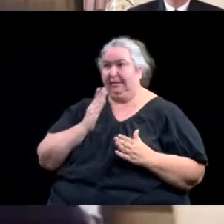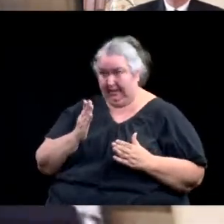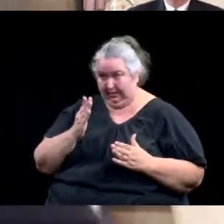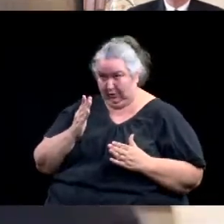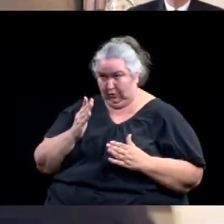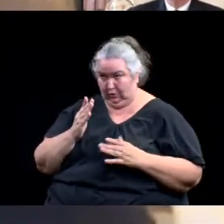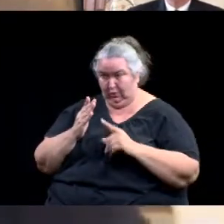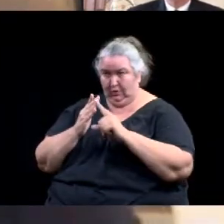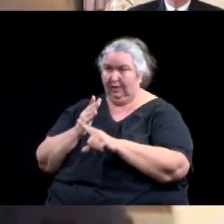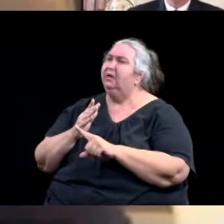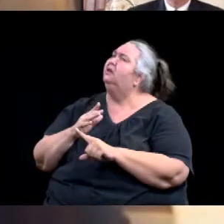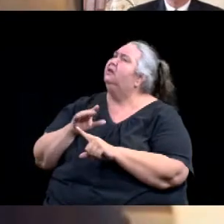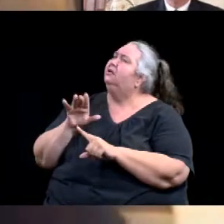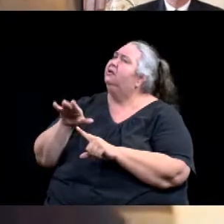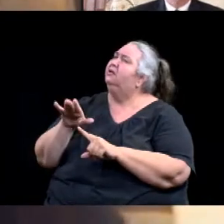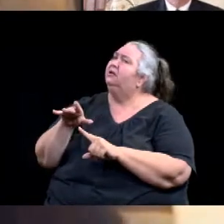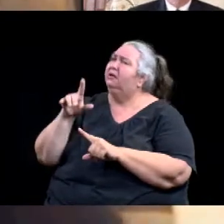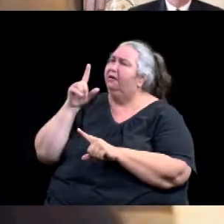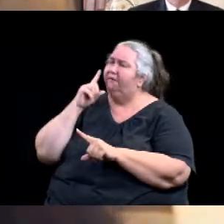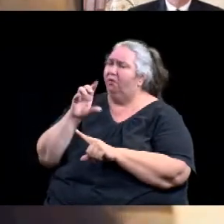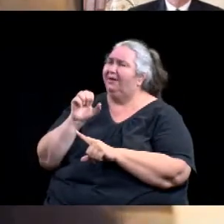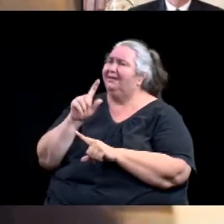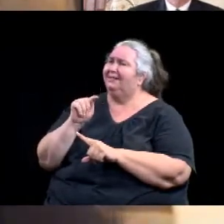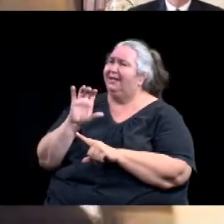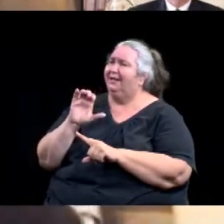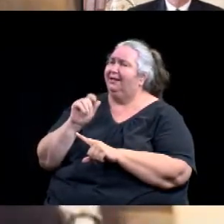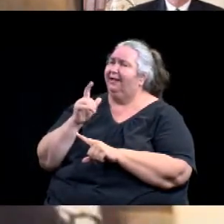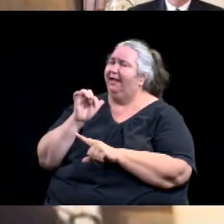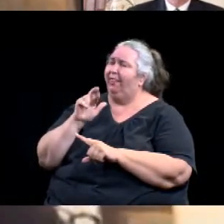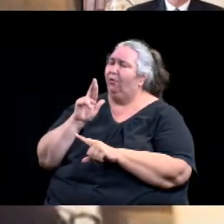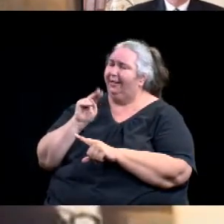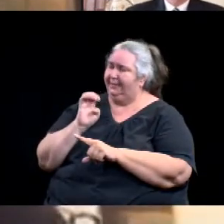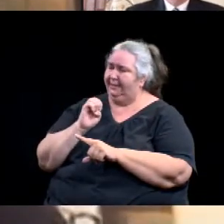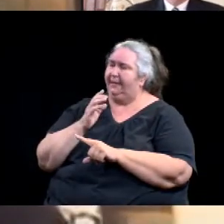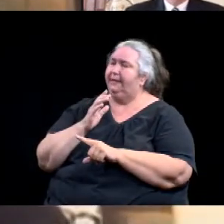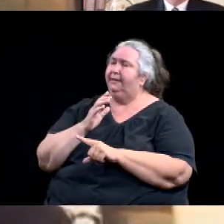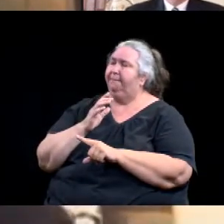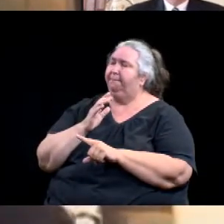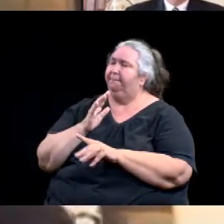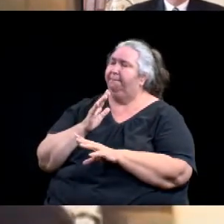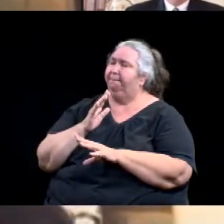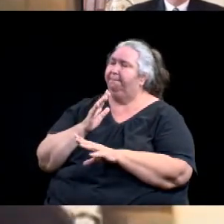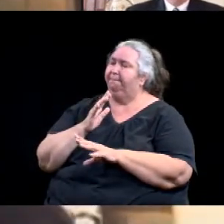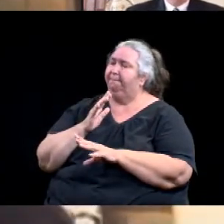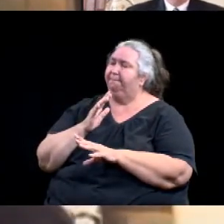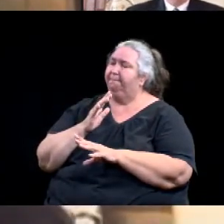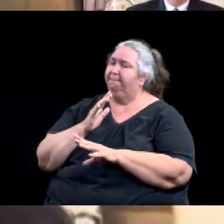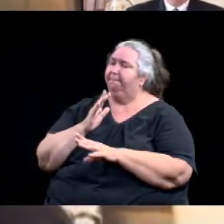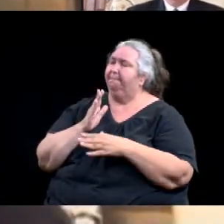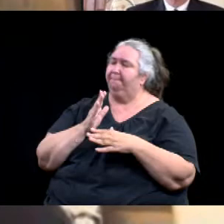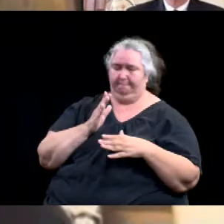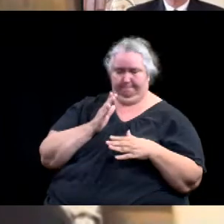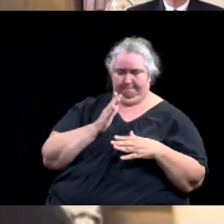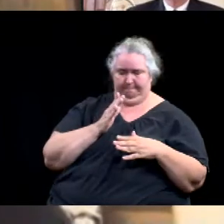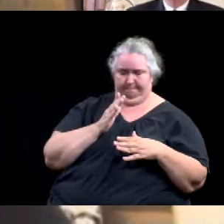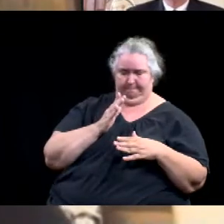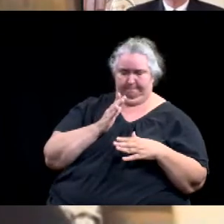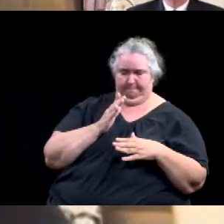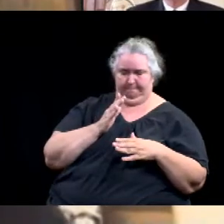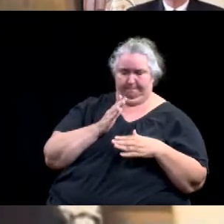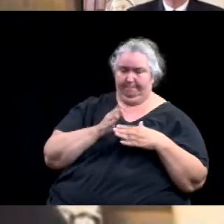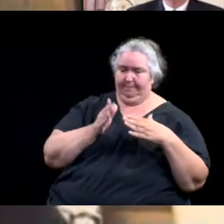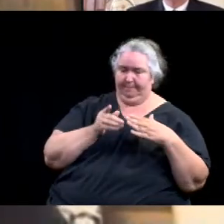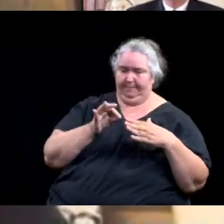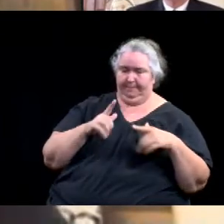End of life is something that when family members have to go through it, it's almost impossible to do without support